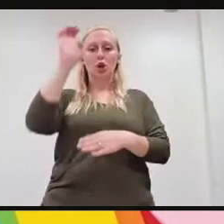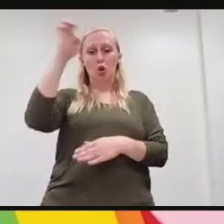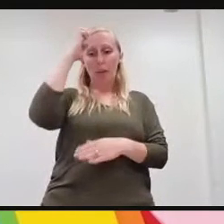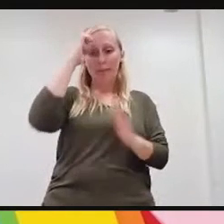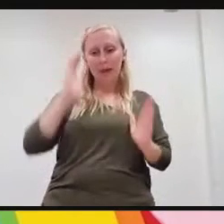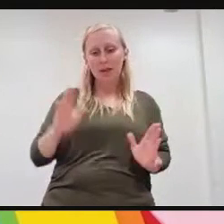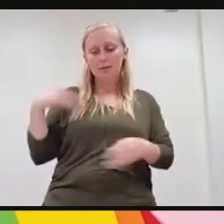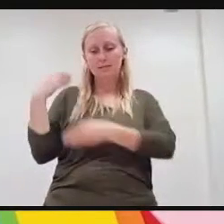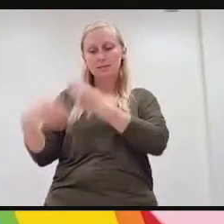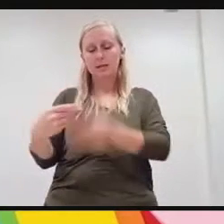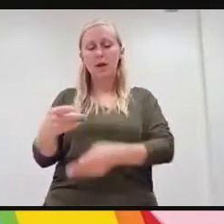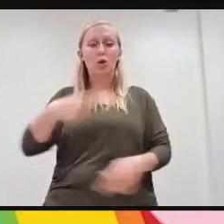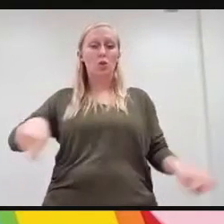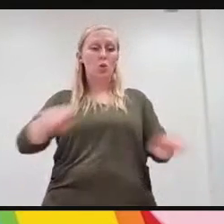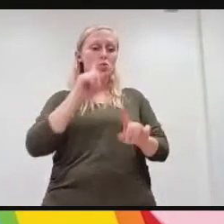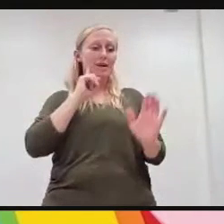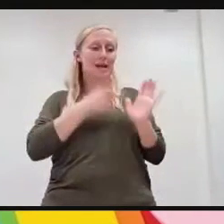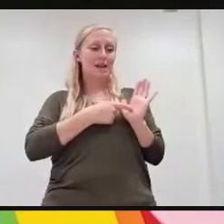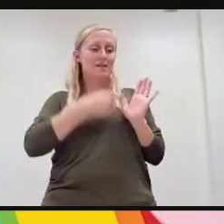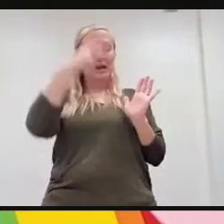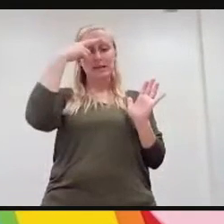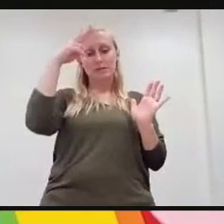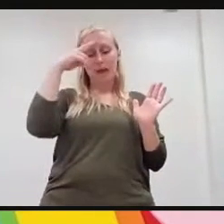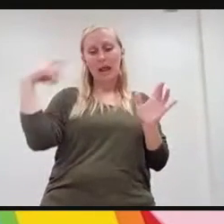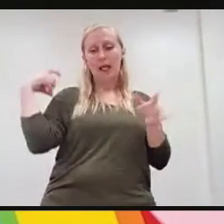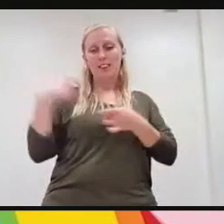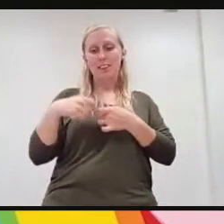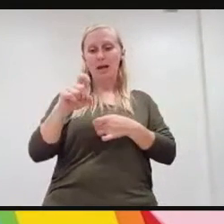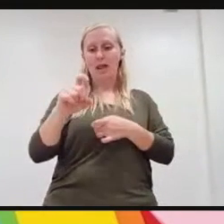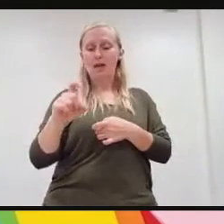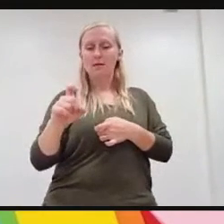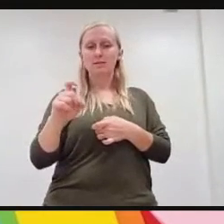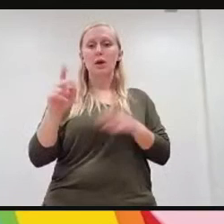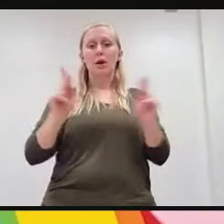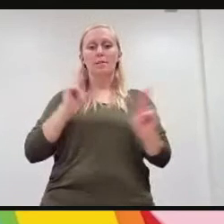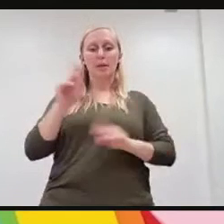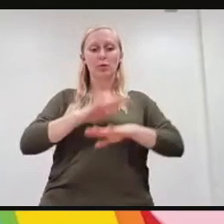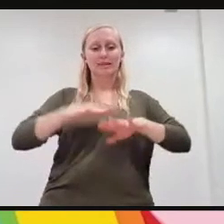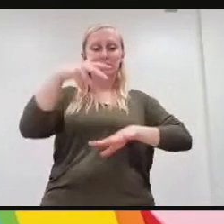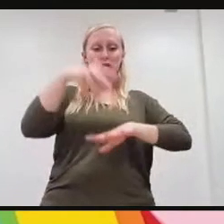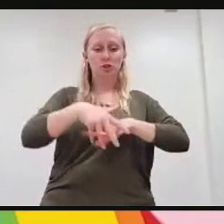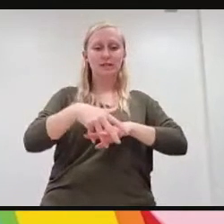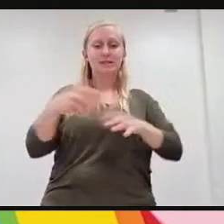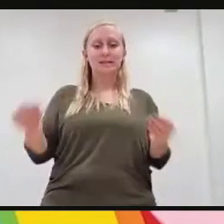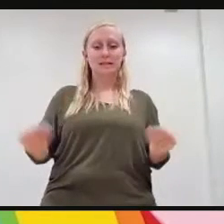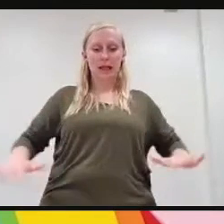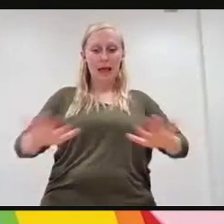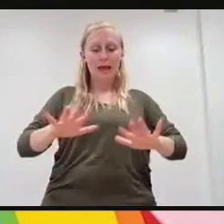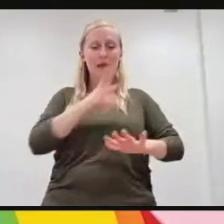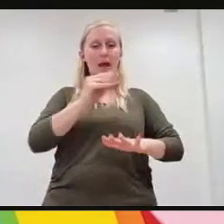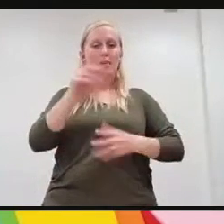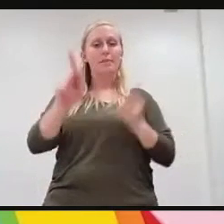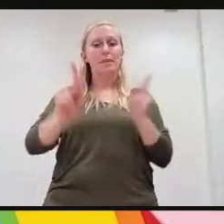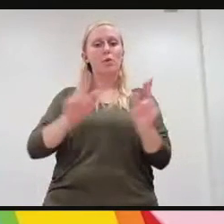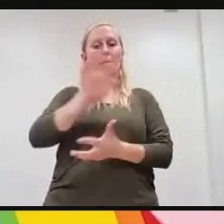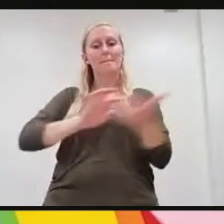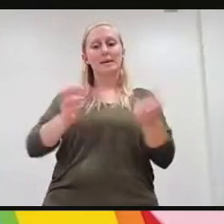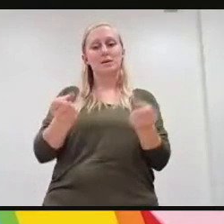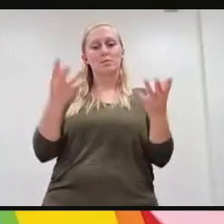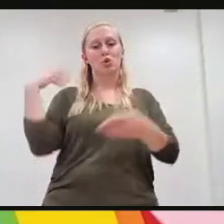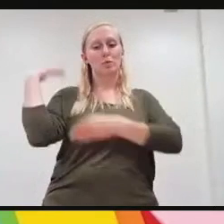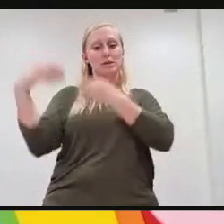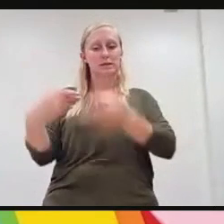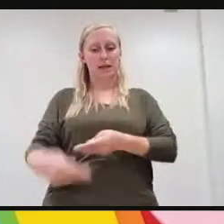descent, those who identify as Hispanic, Latinx, people indigenous to this land, and people of mixed and multiple